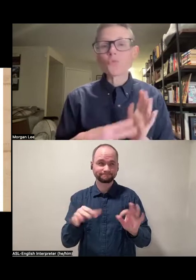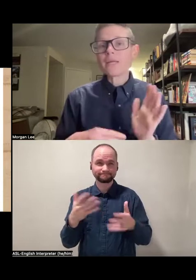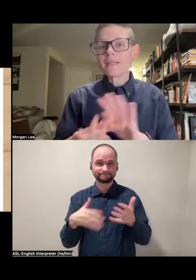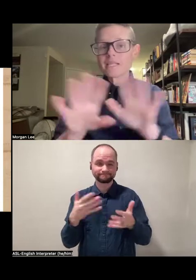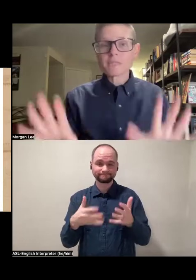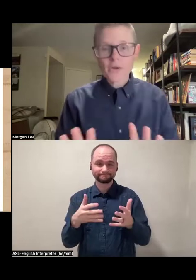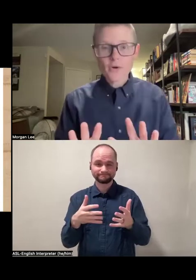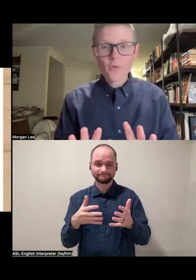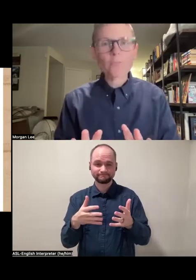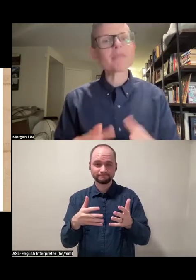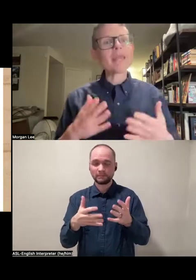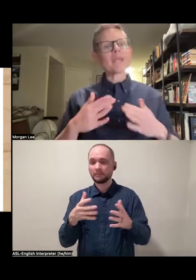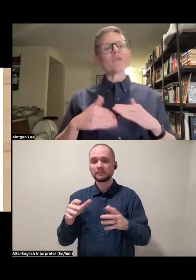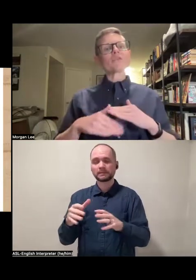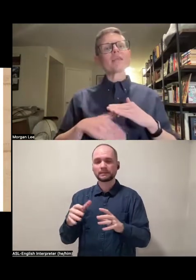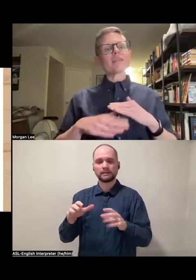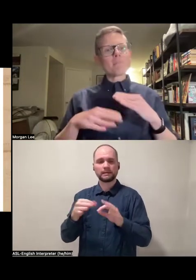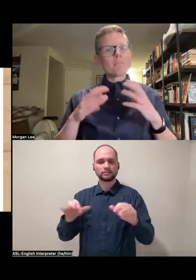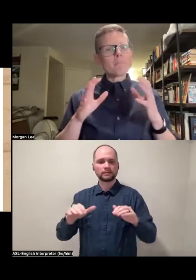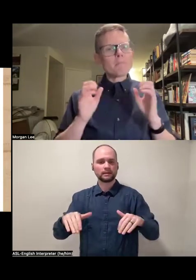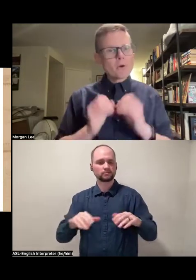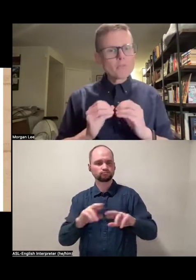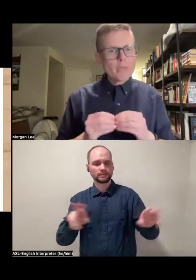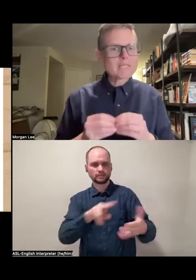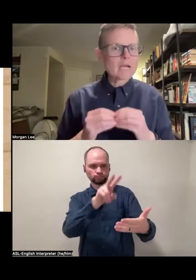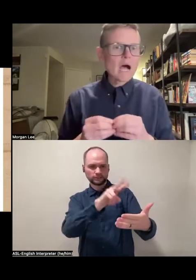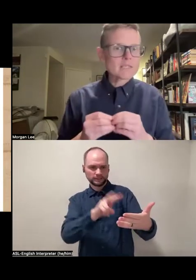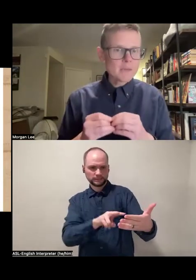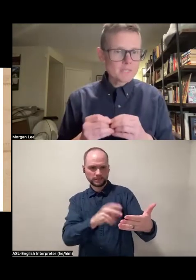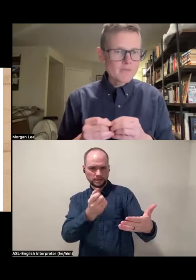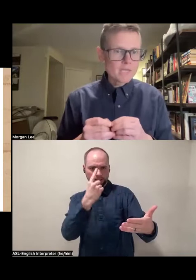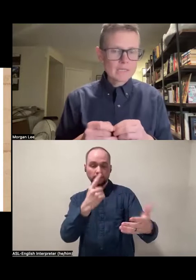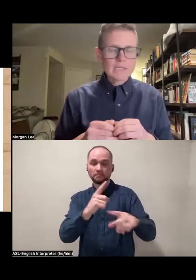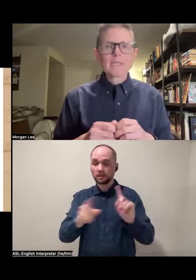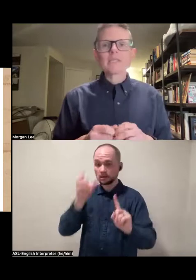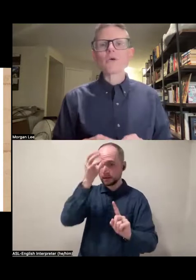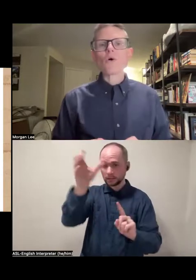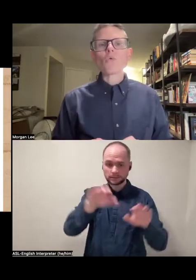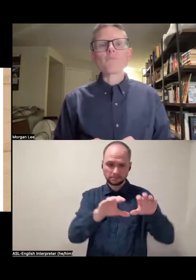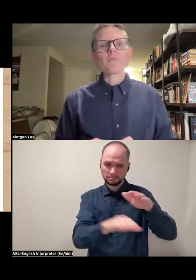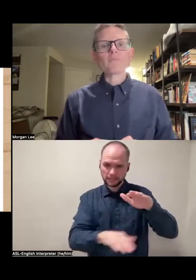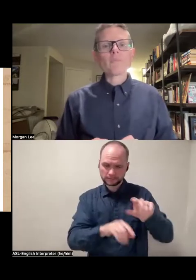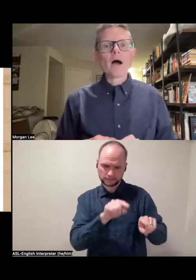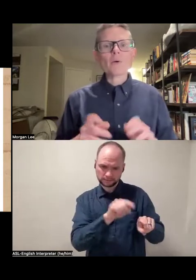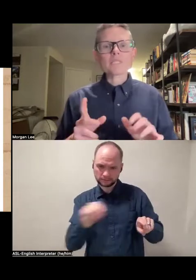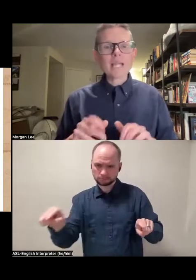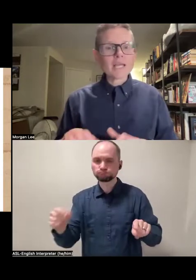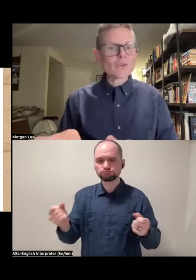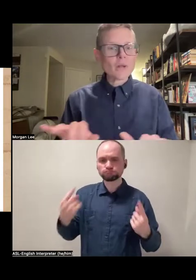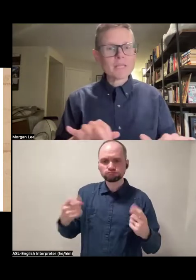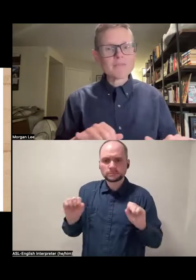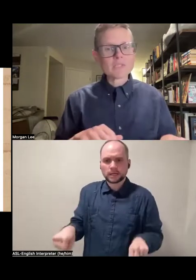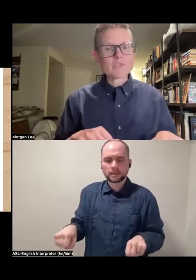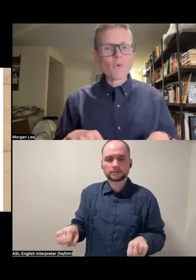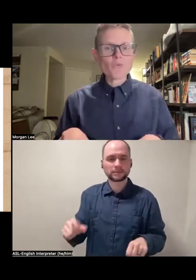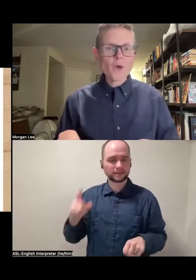be able to read this material, but they can understand the most basic concepts of it. So our